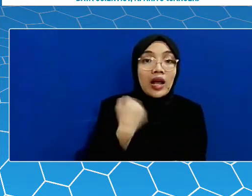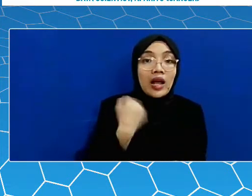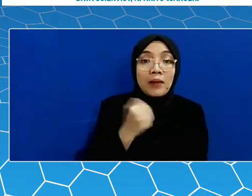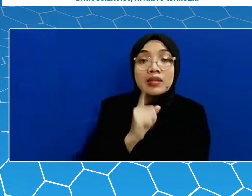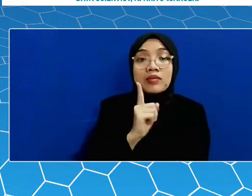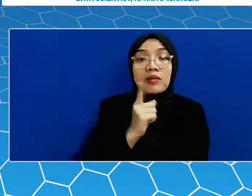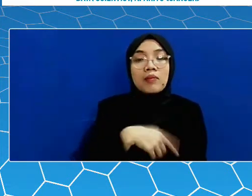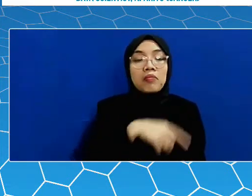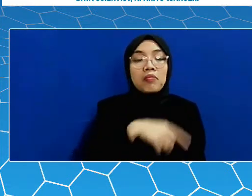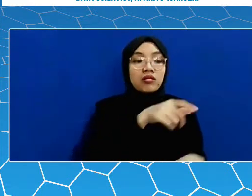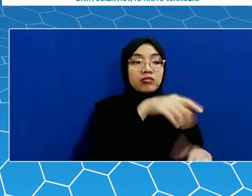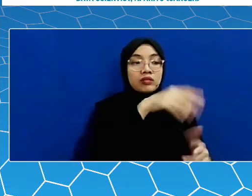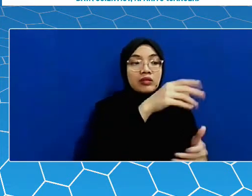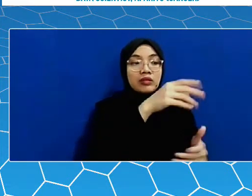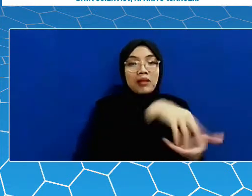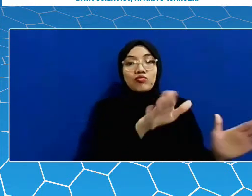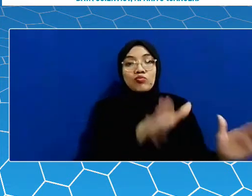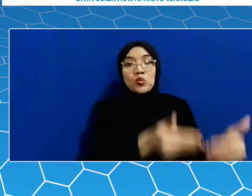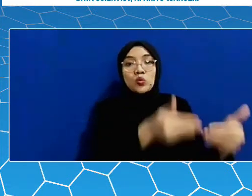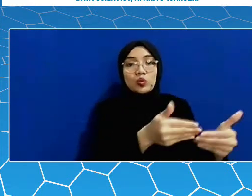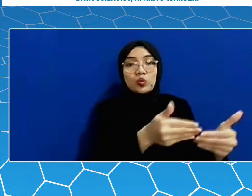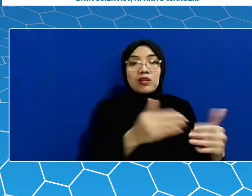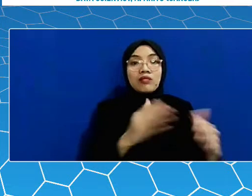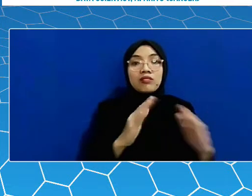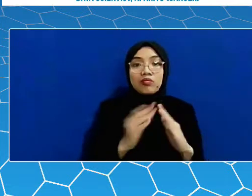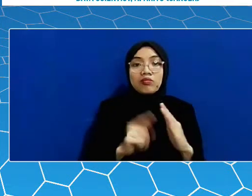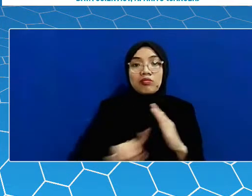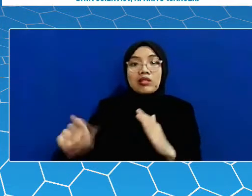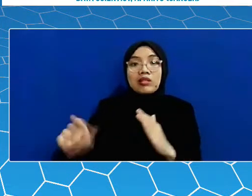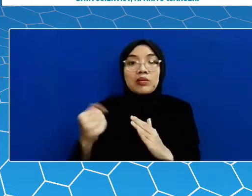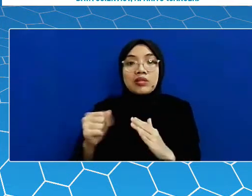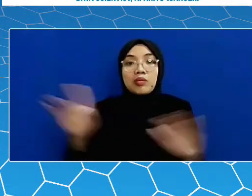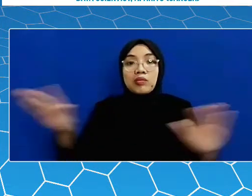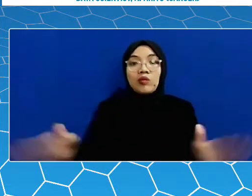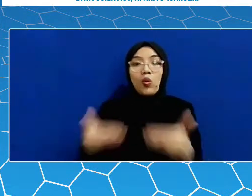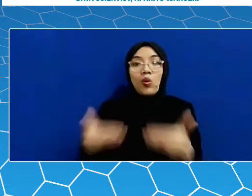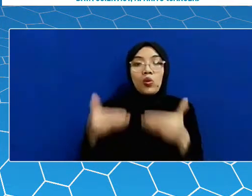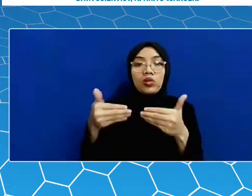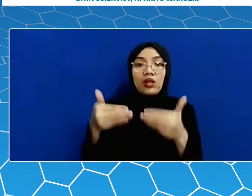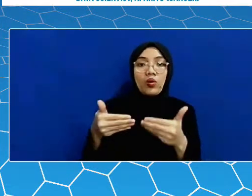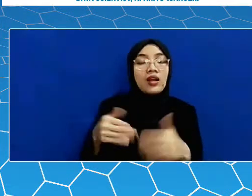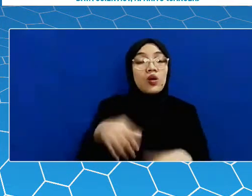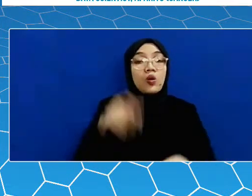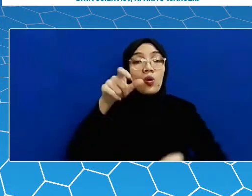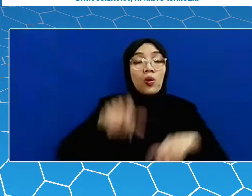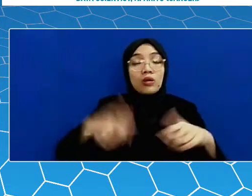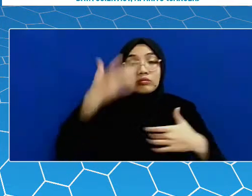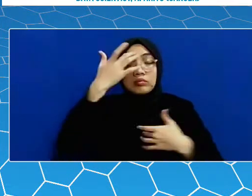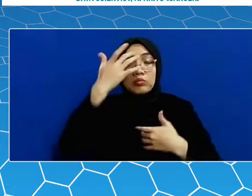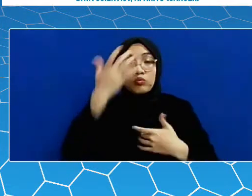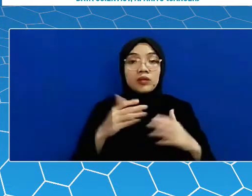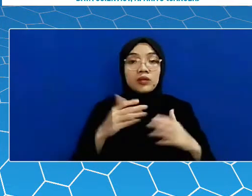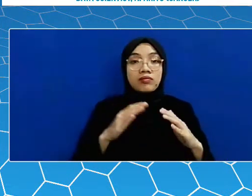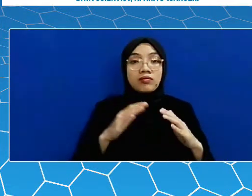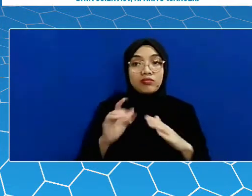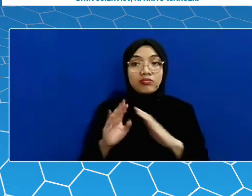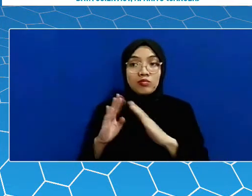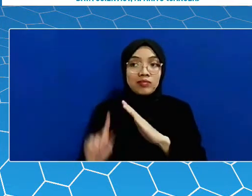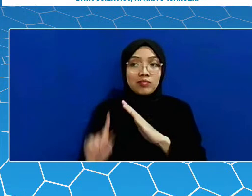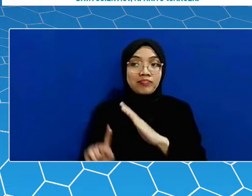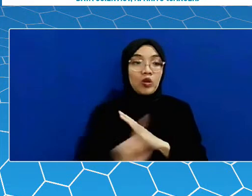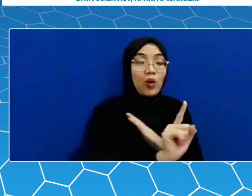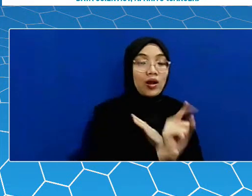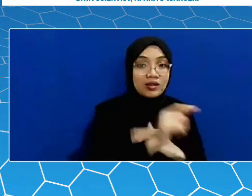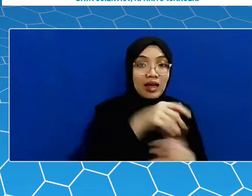to lockdown. So for patients who were able to get to the hospital, being unable to take family